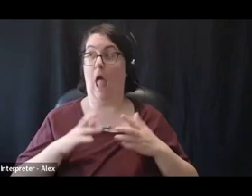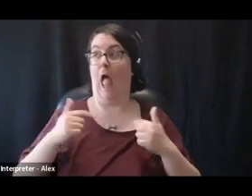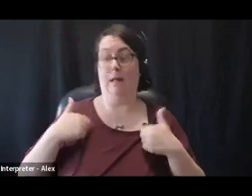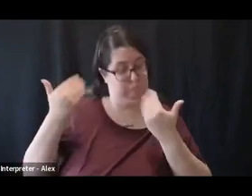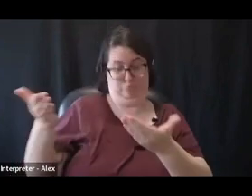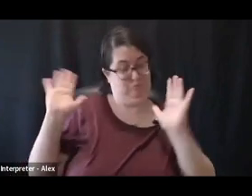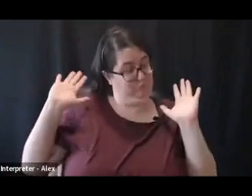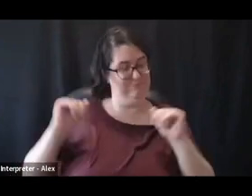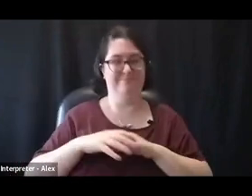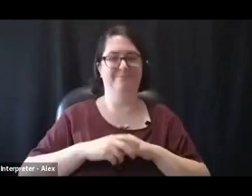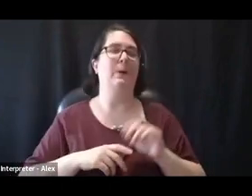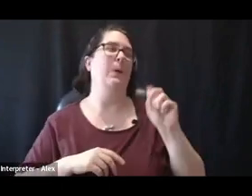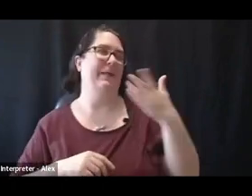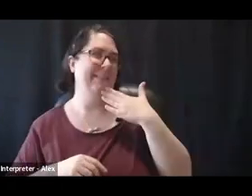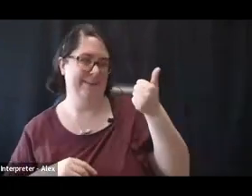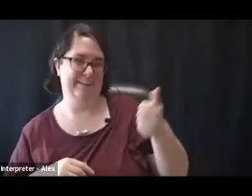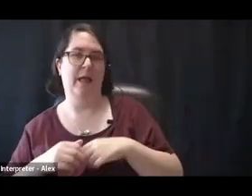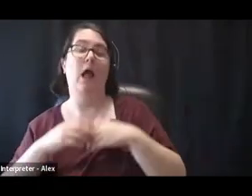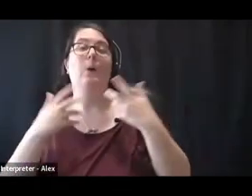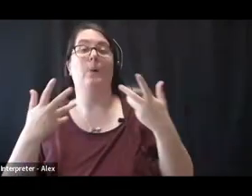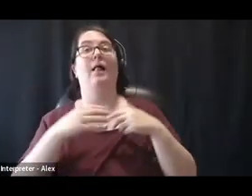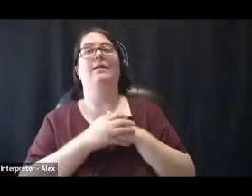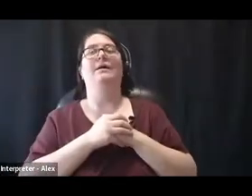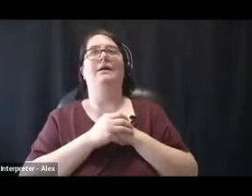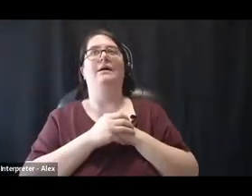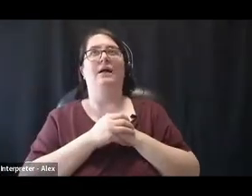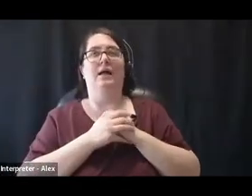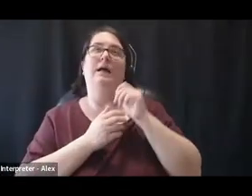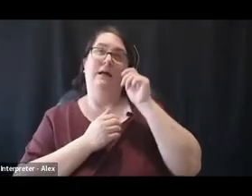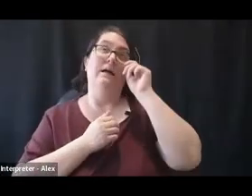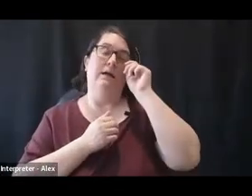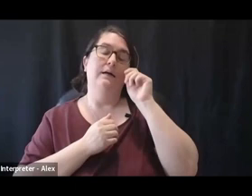Go for it, Anju. Okay. It actually wanted